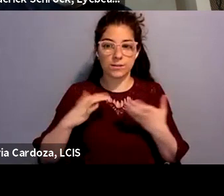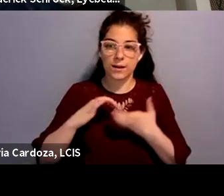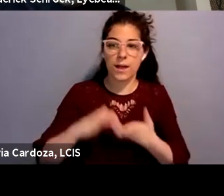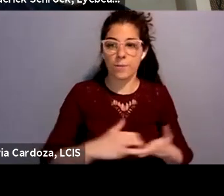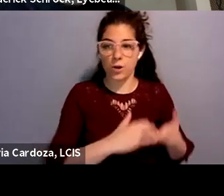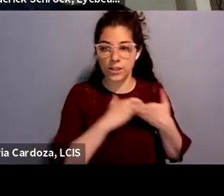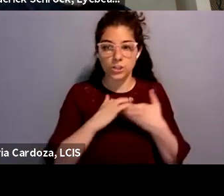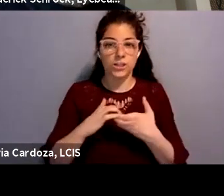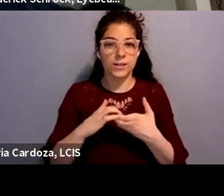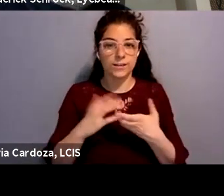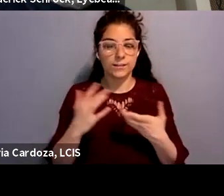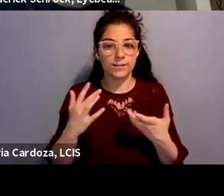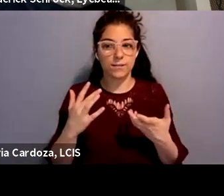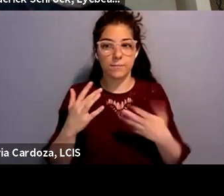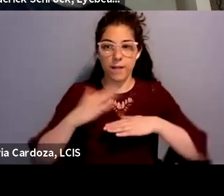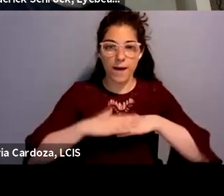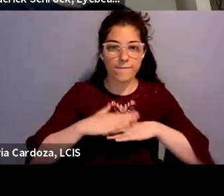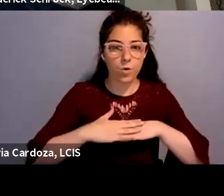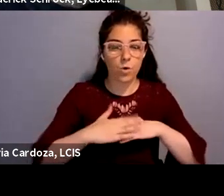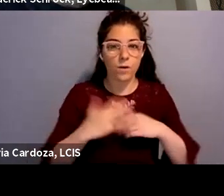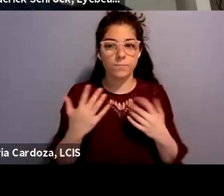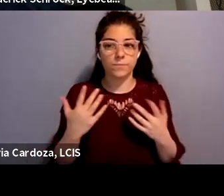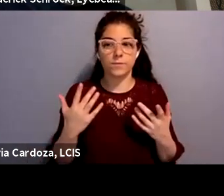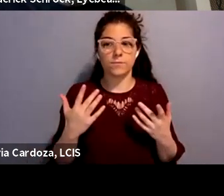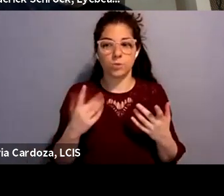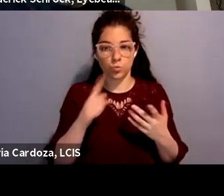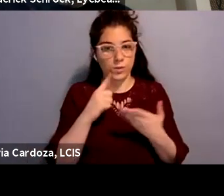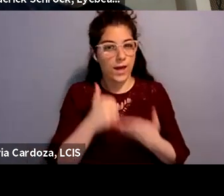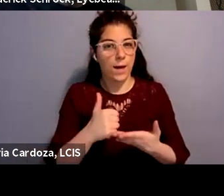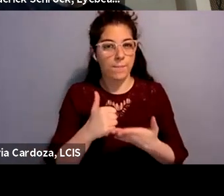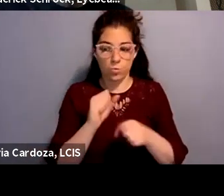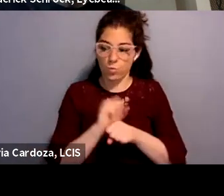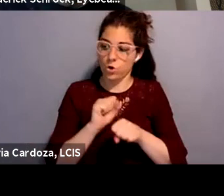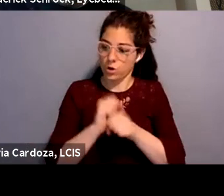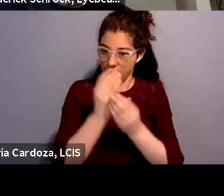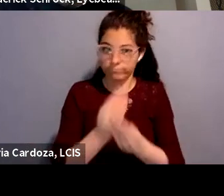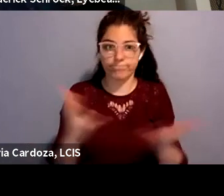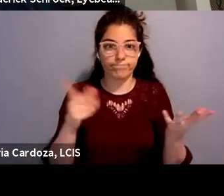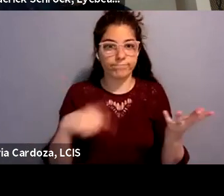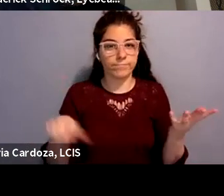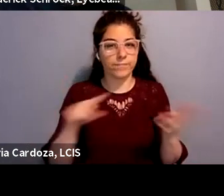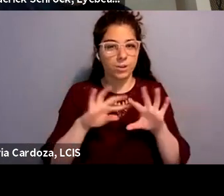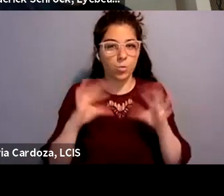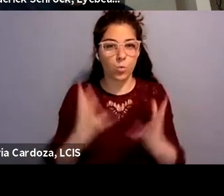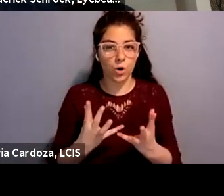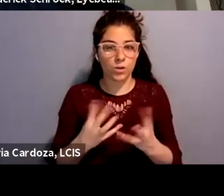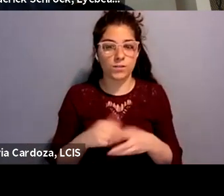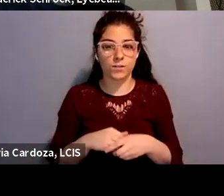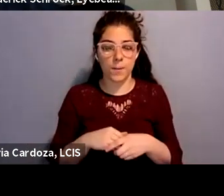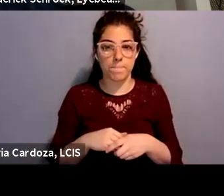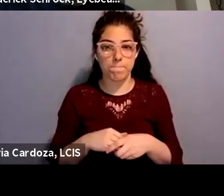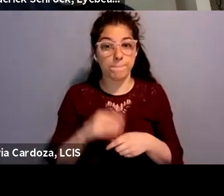collaboration, for platforms to help get their work out into the world, and to